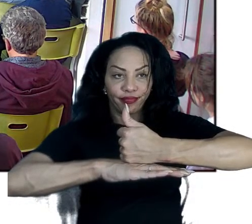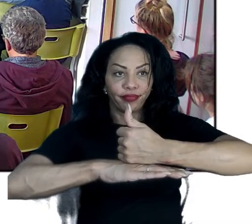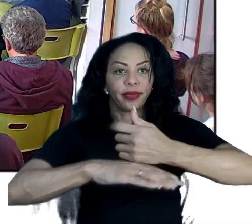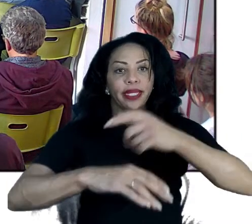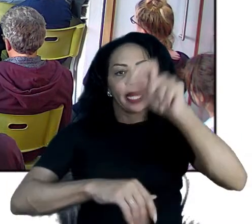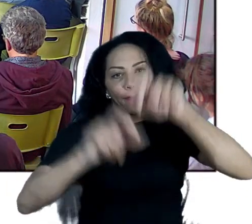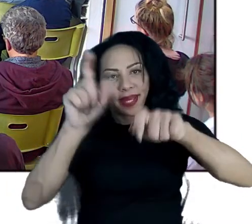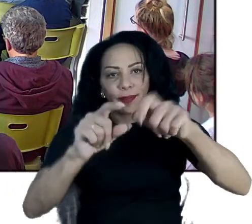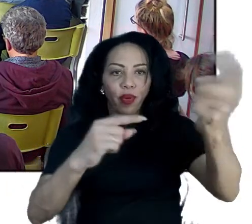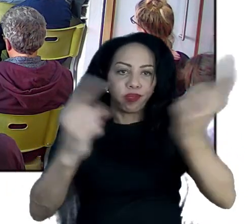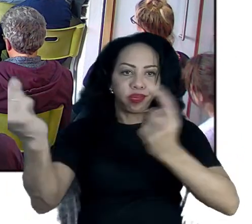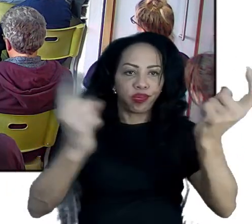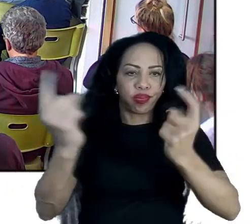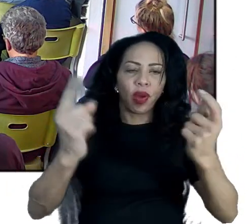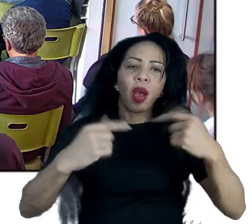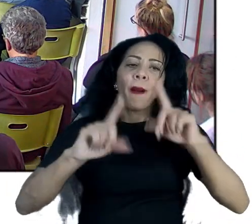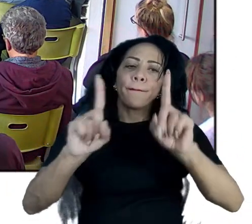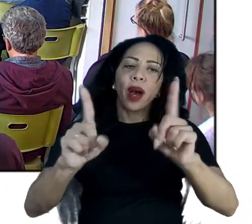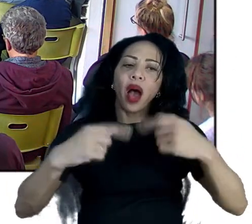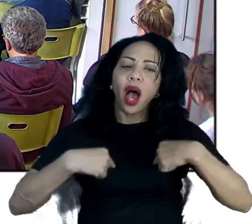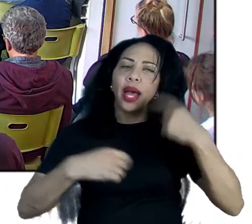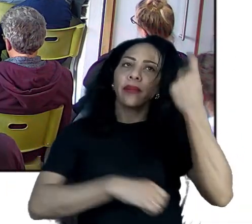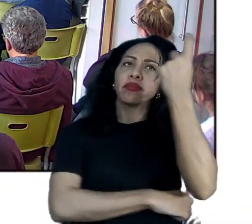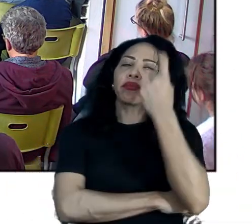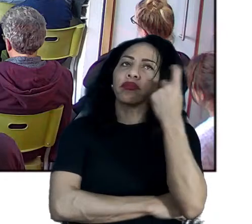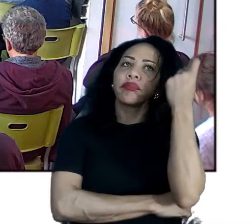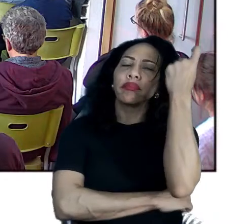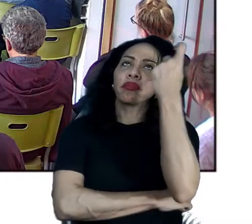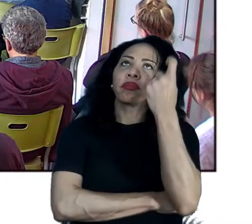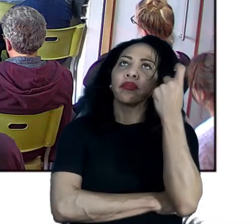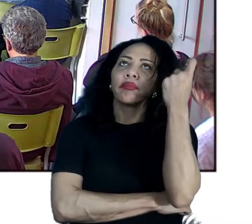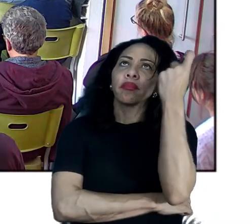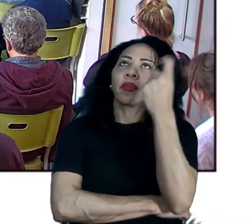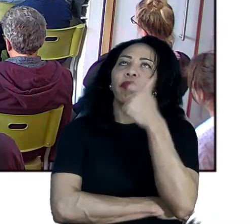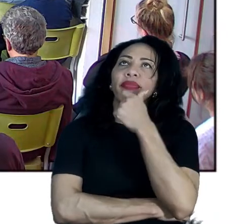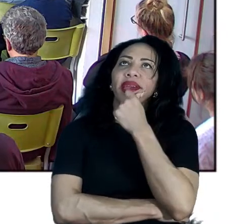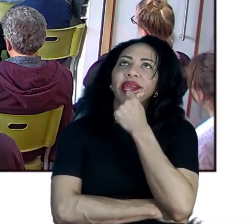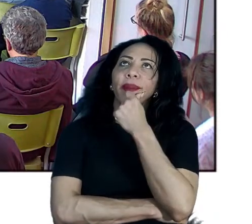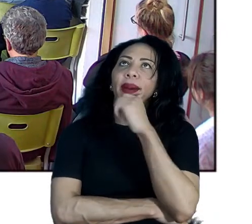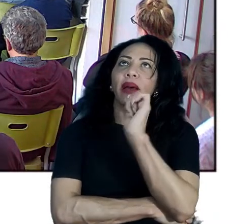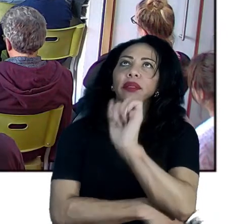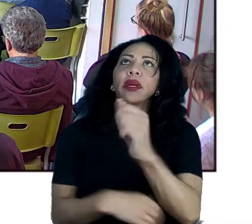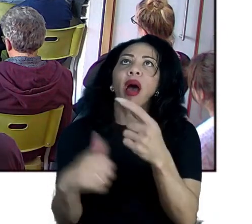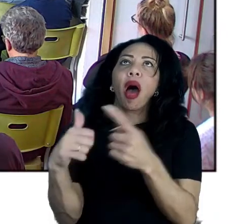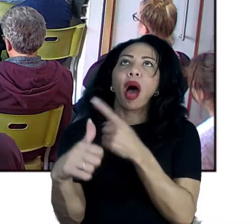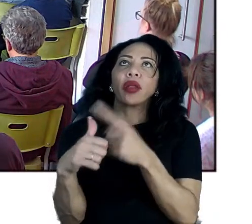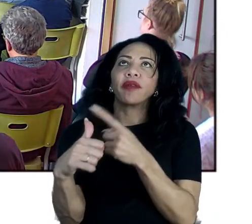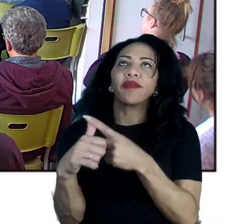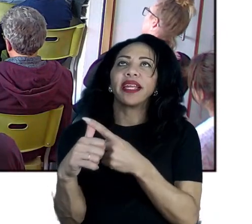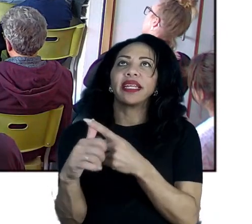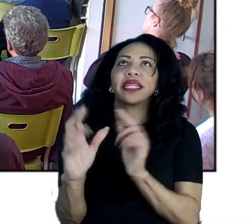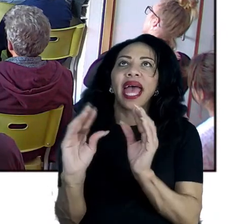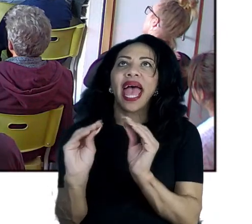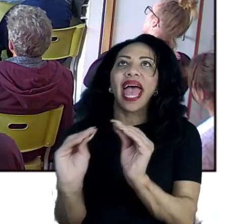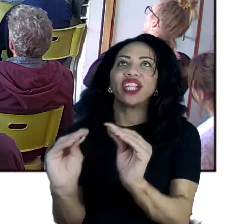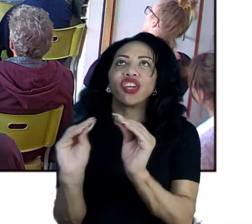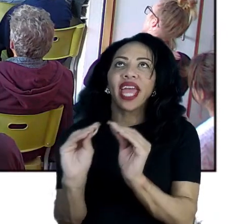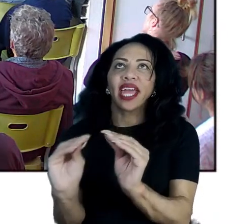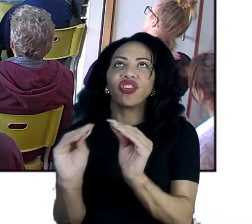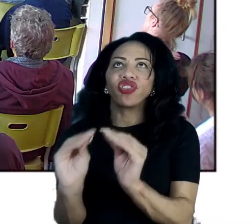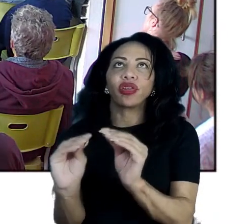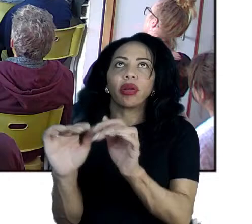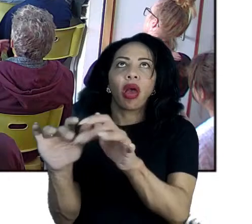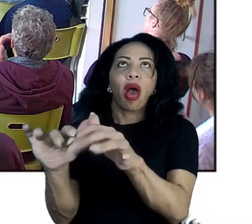and on Arnolfini's gallery education archive, and it's the way that people were working